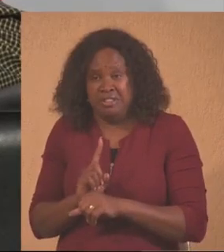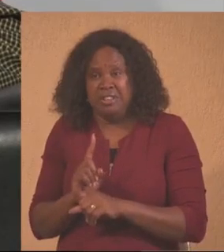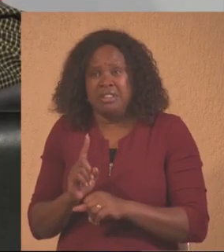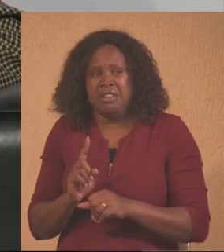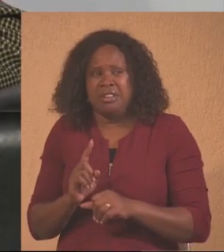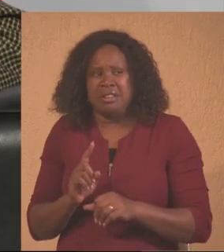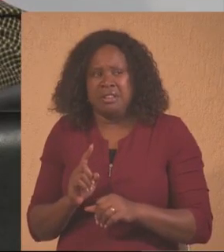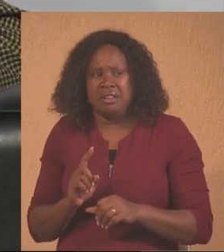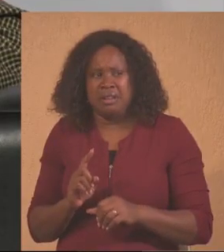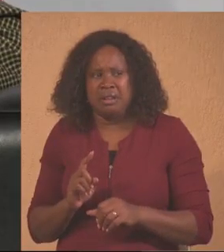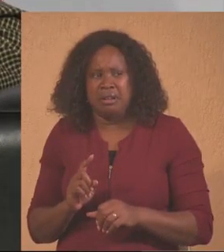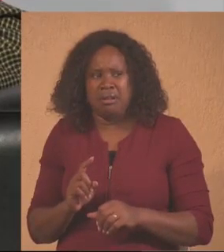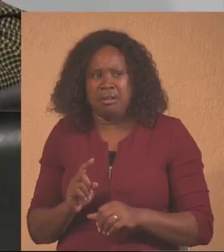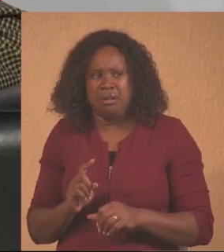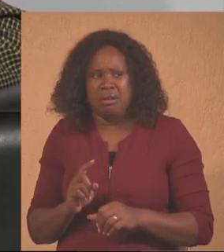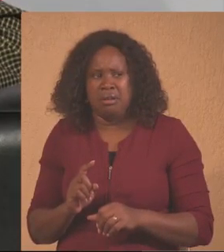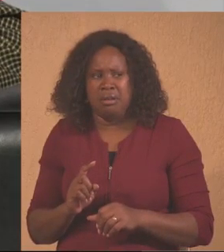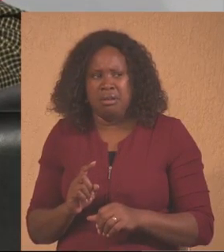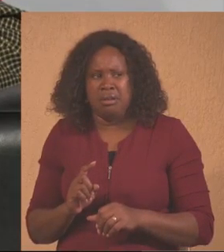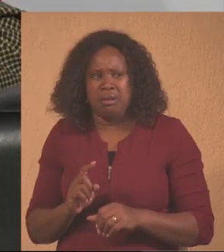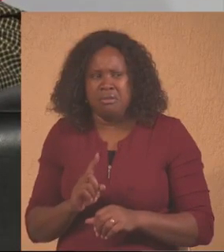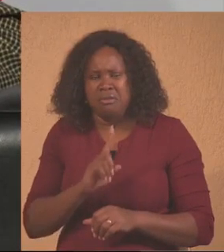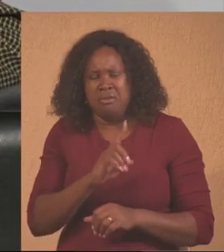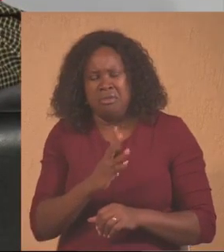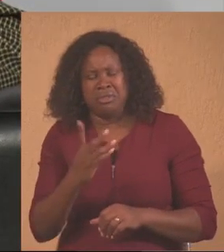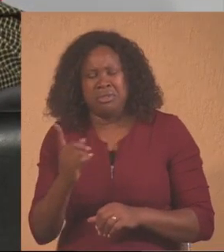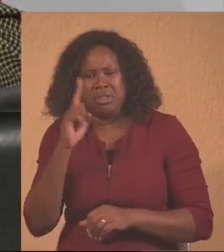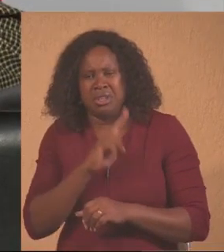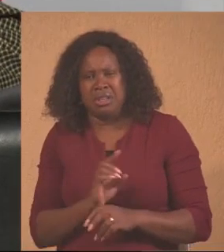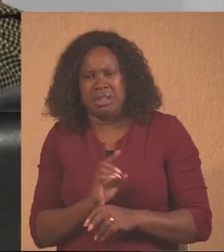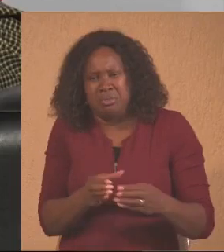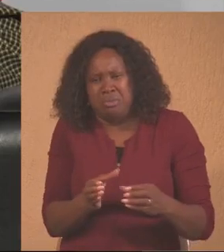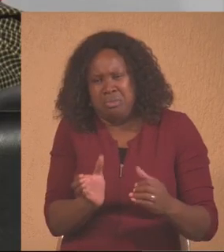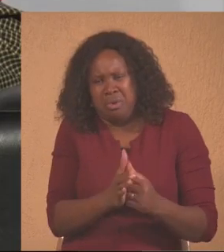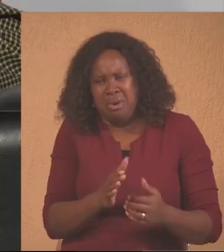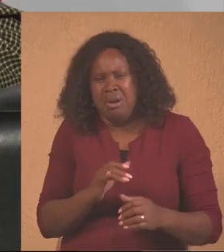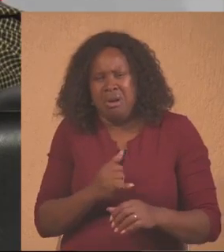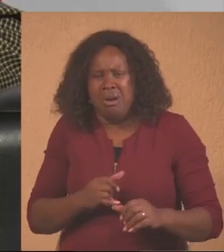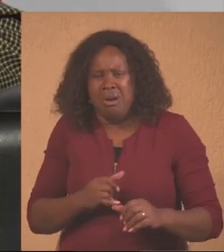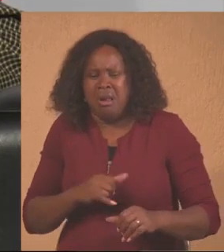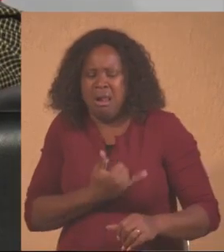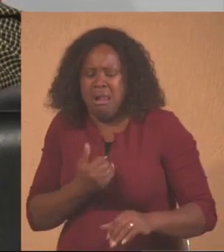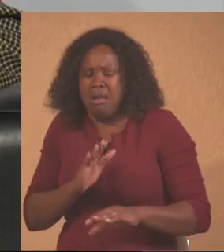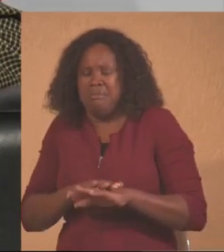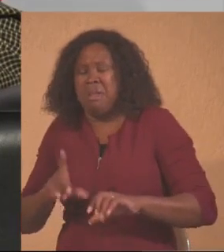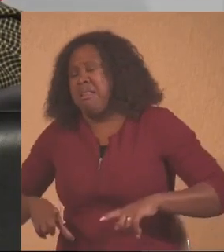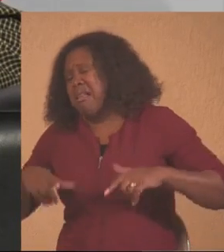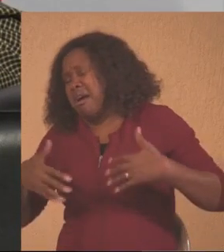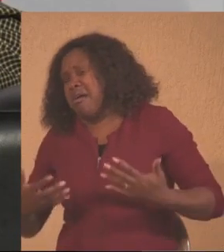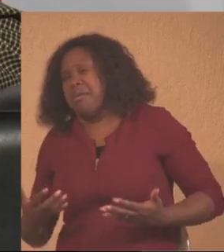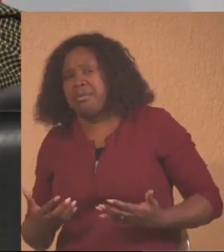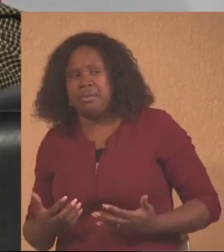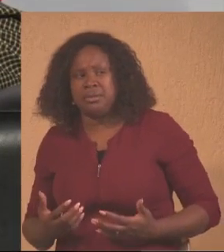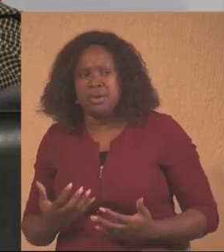starting, I'm going to be quarantined for 14 days. How will I live and so on. We receive phones now.